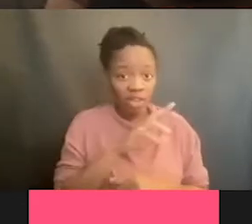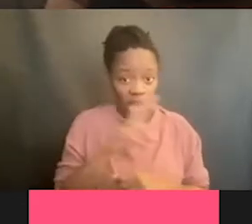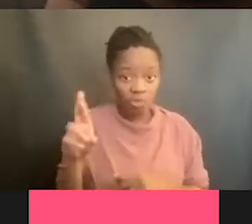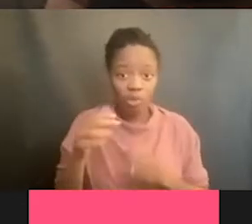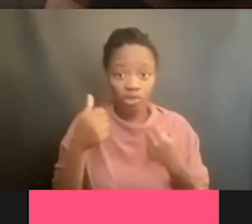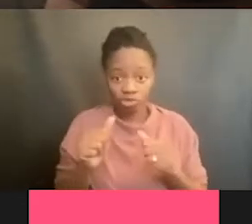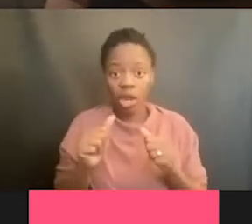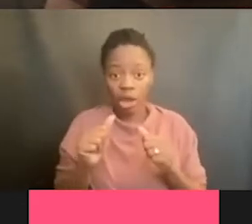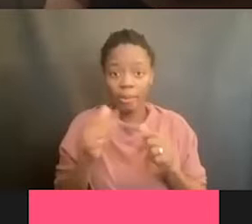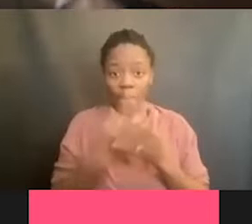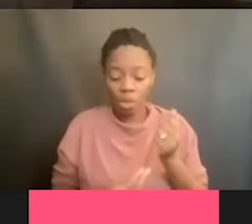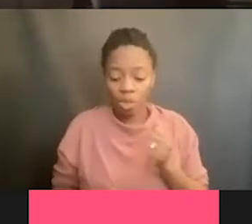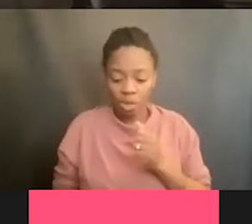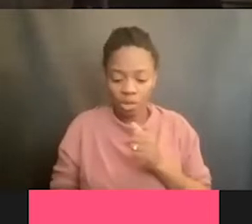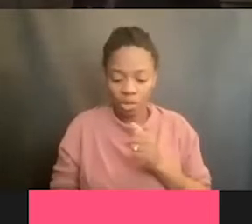I can feel.